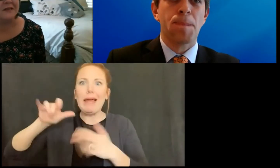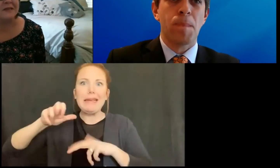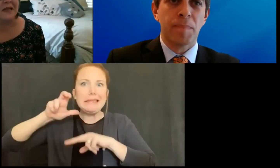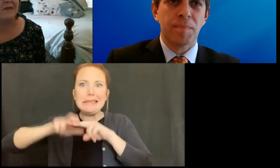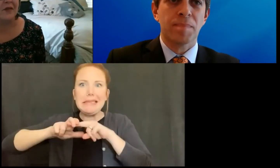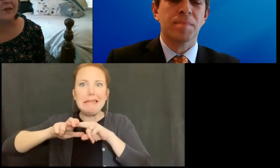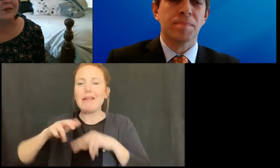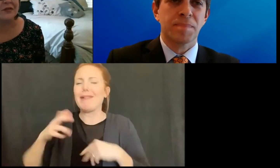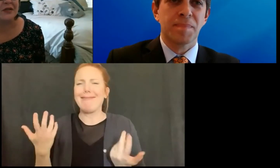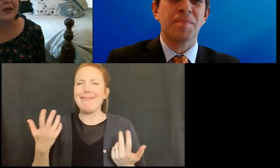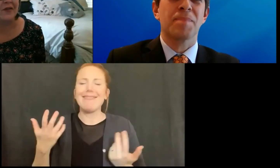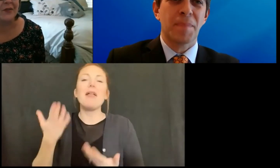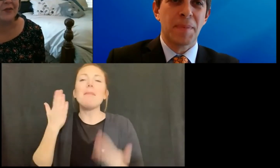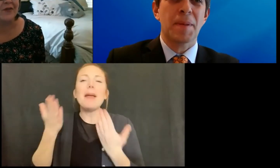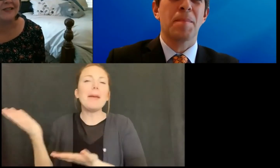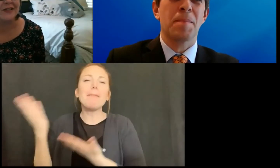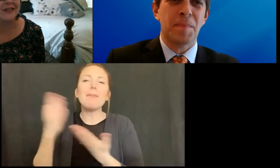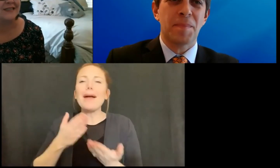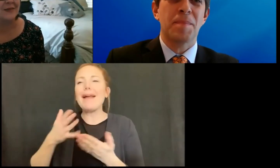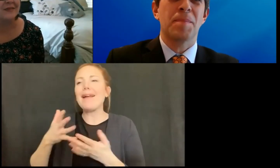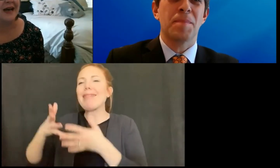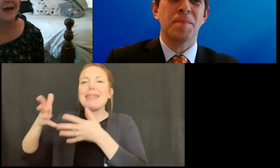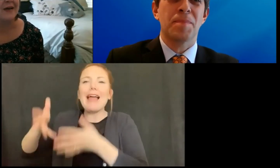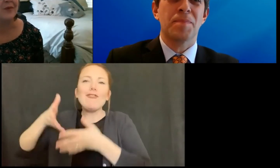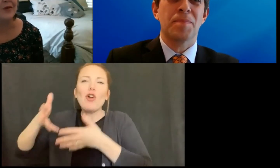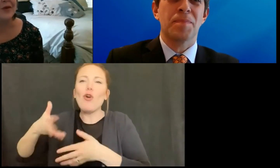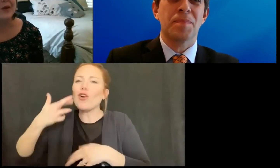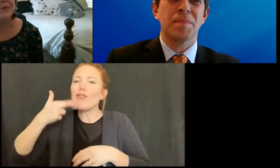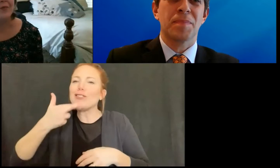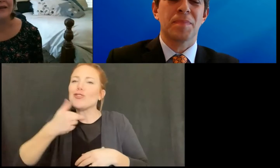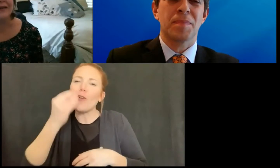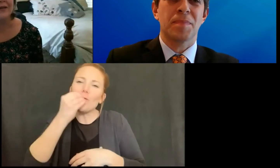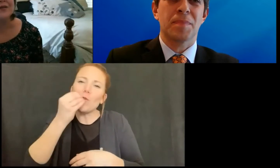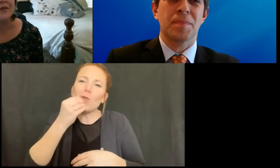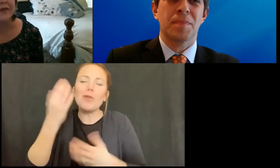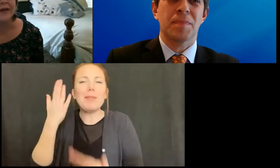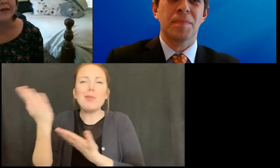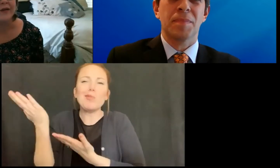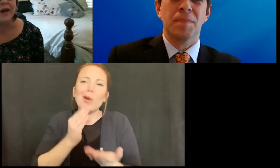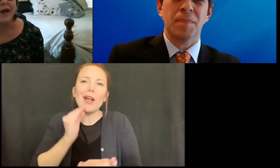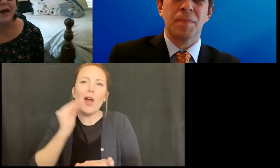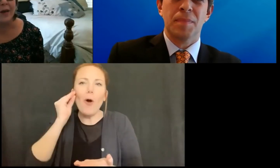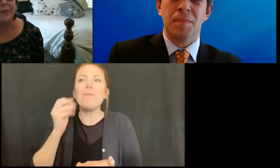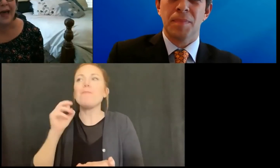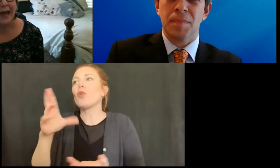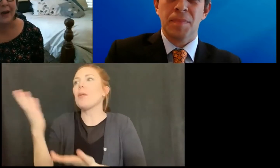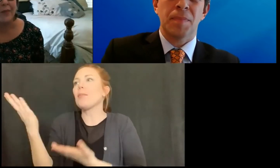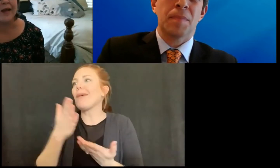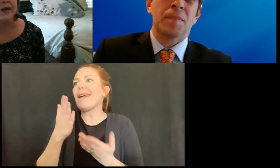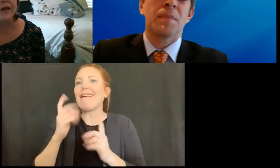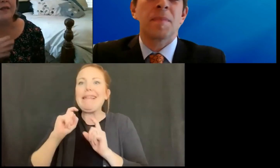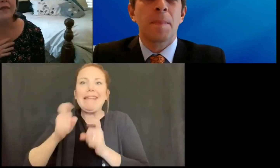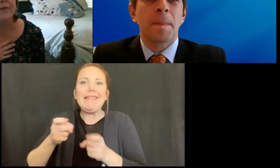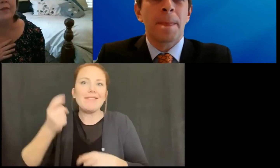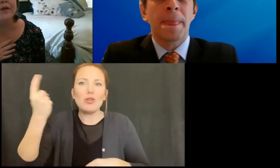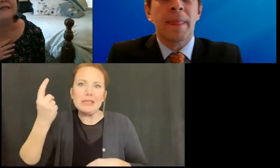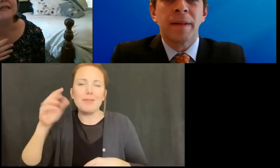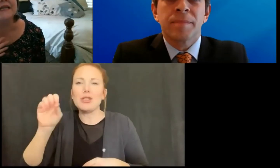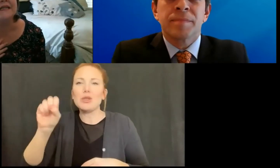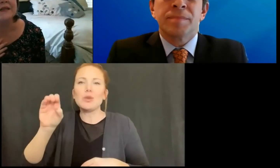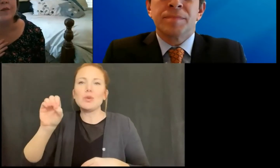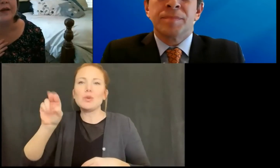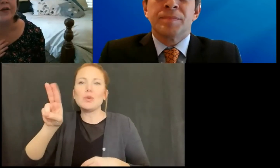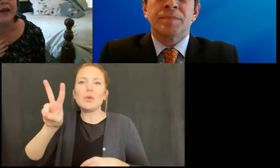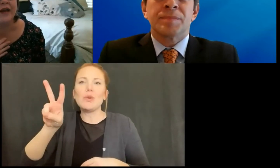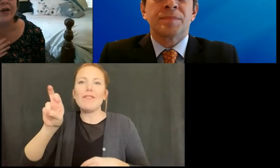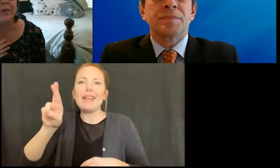bring leftovers to go from the restaurant sometime, or bring a little souvenir back. But the memories, the